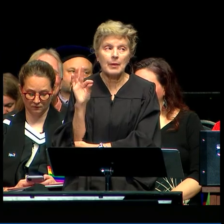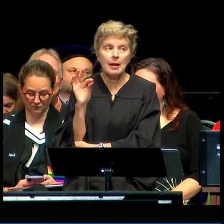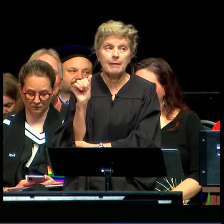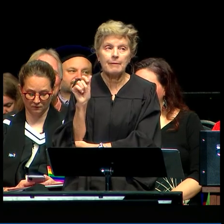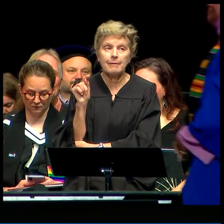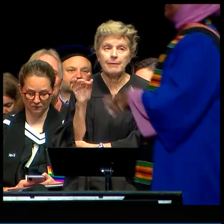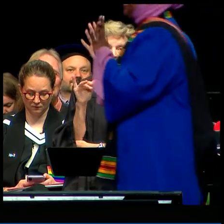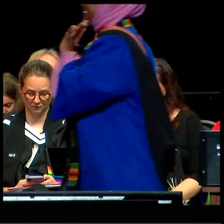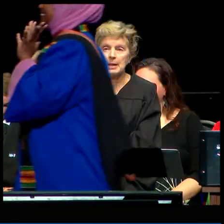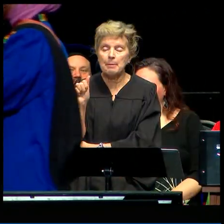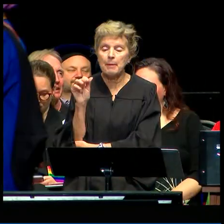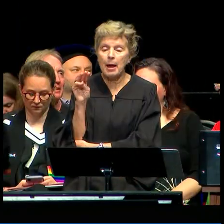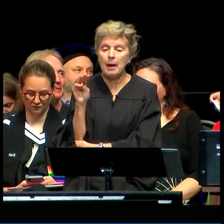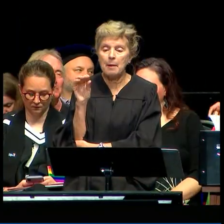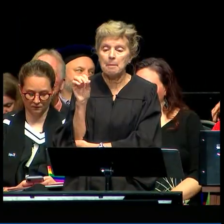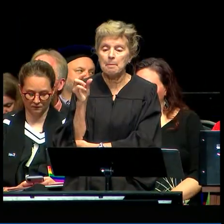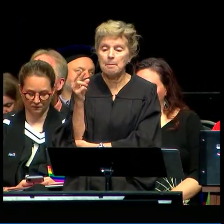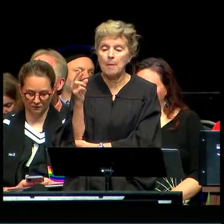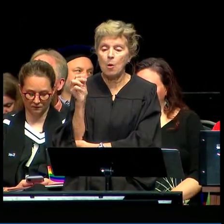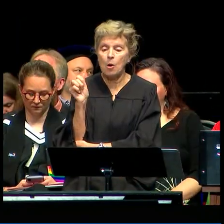Fatima Mohammed.